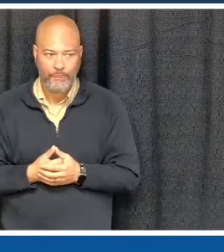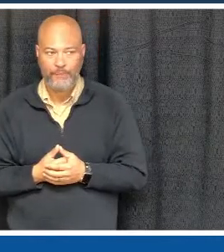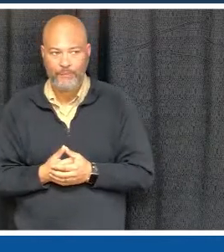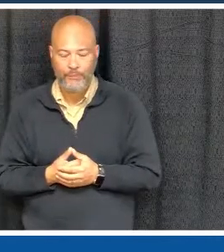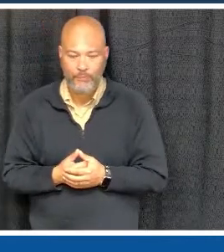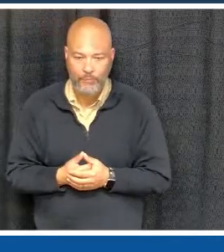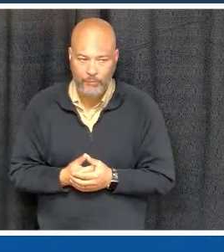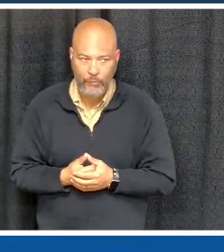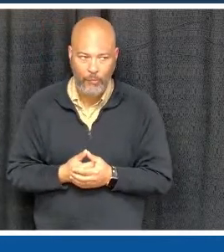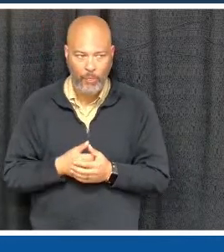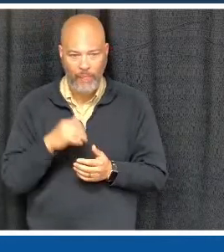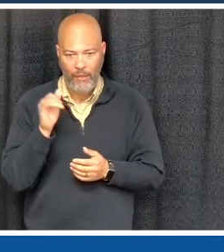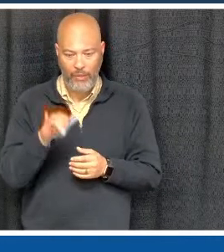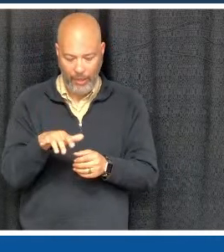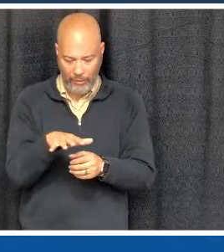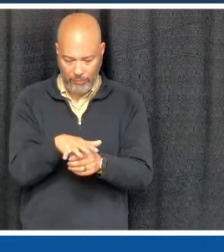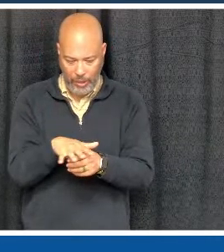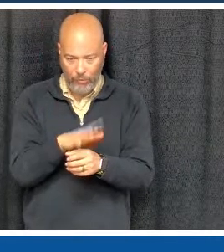And there's the area.